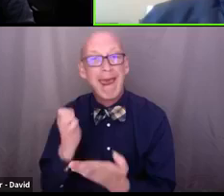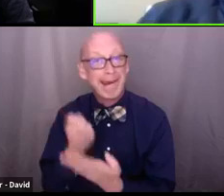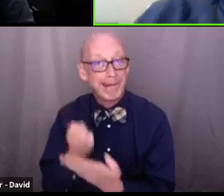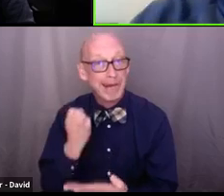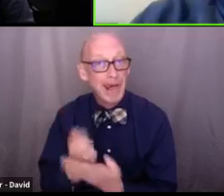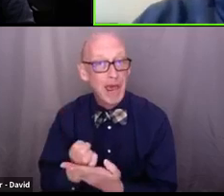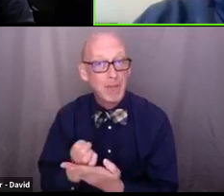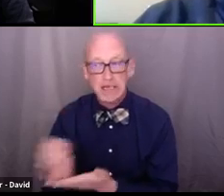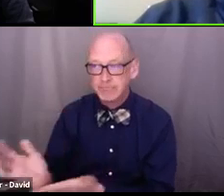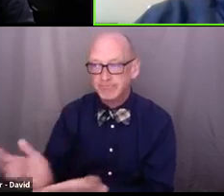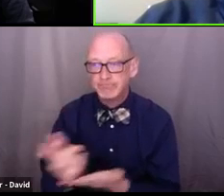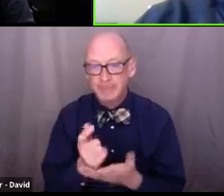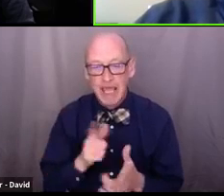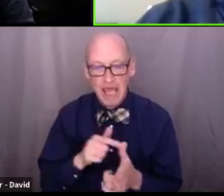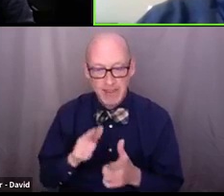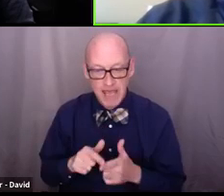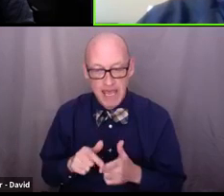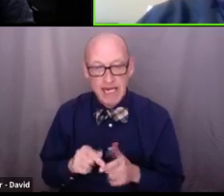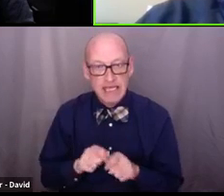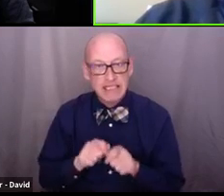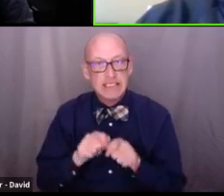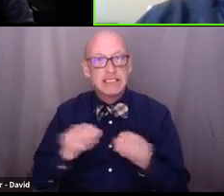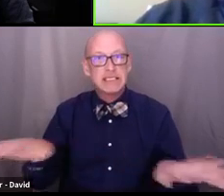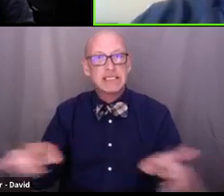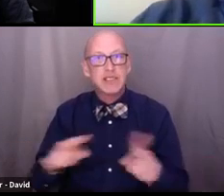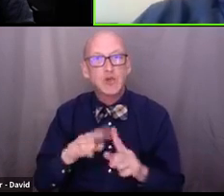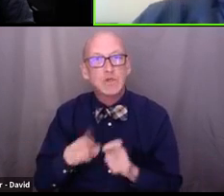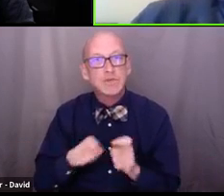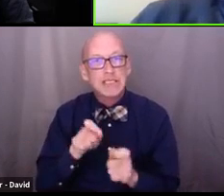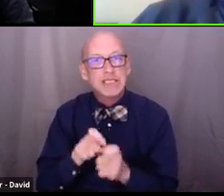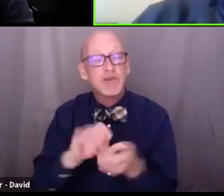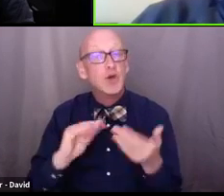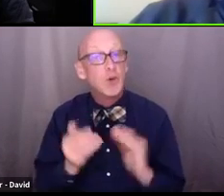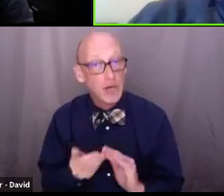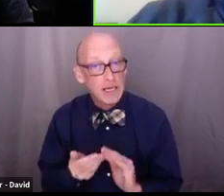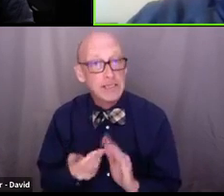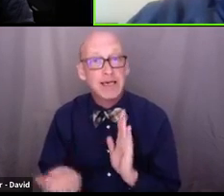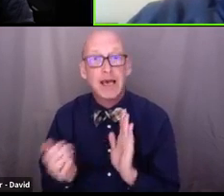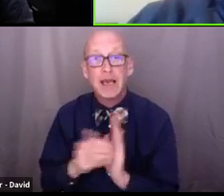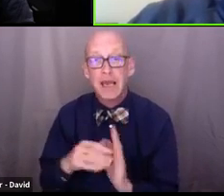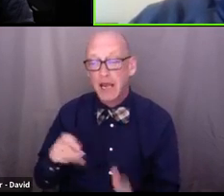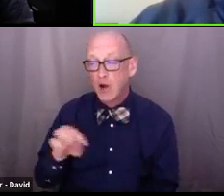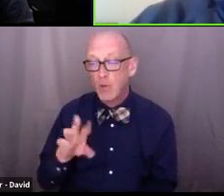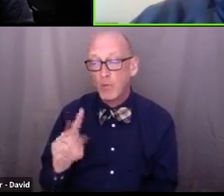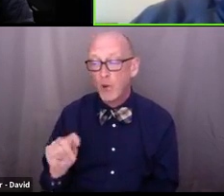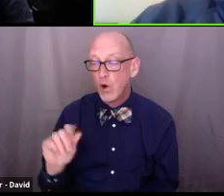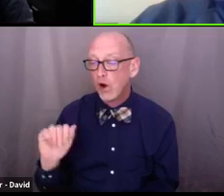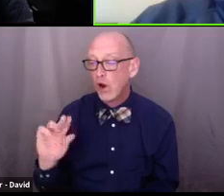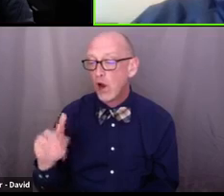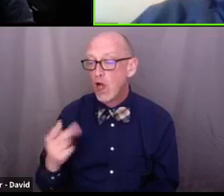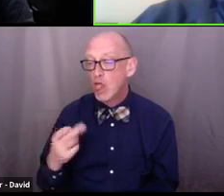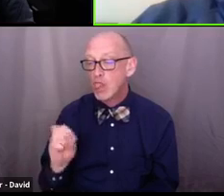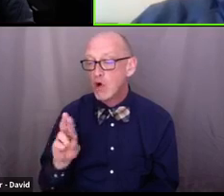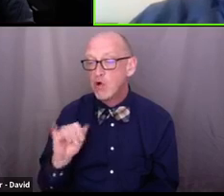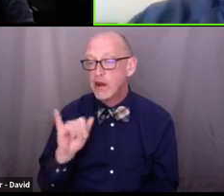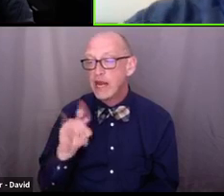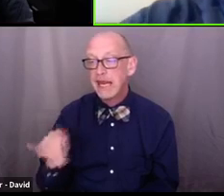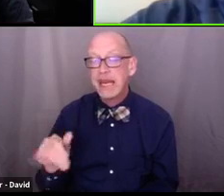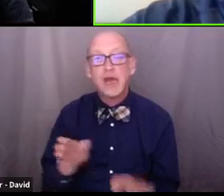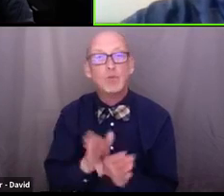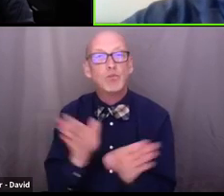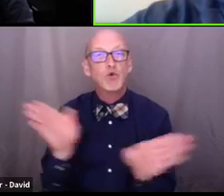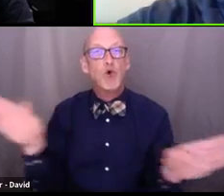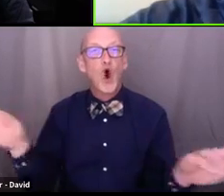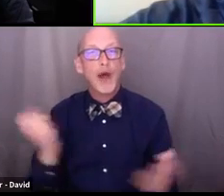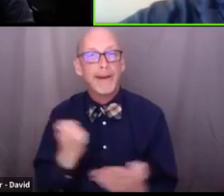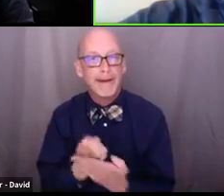be able to disperse out to certain communities. So once again, Port Authority has a broad array of economic powers. That's one